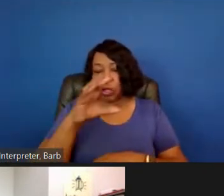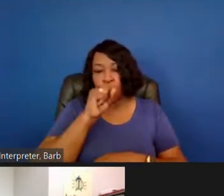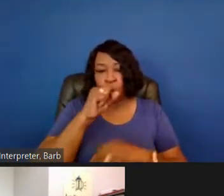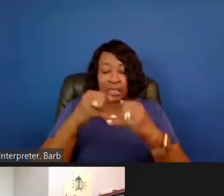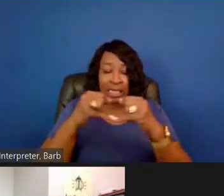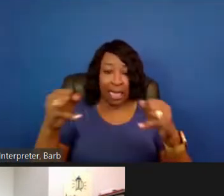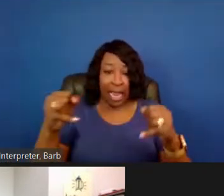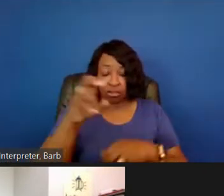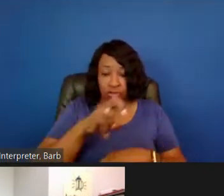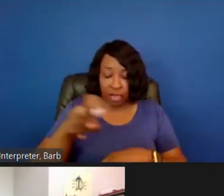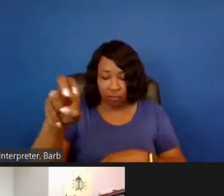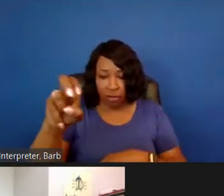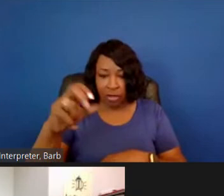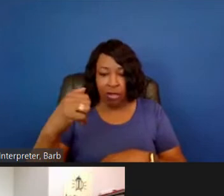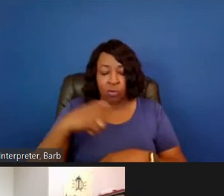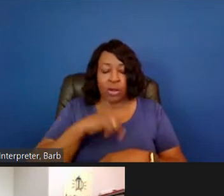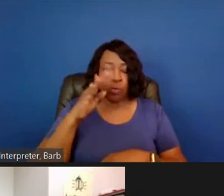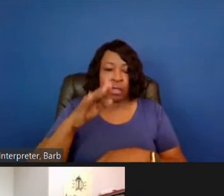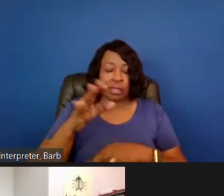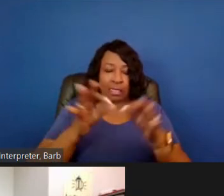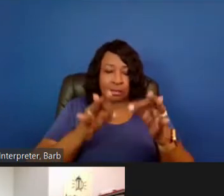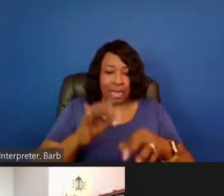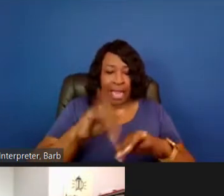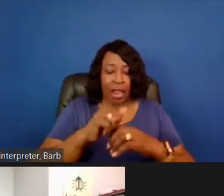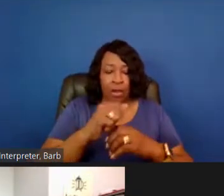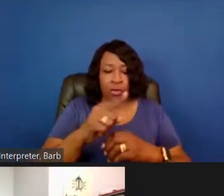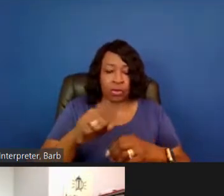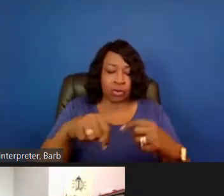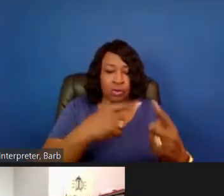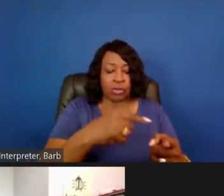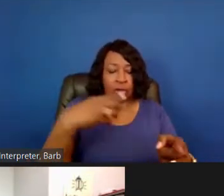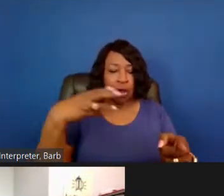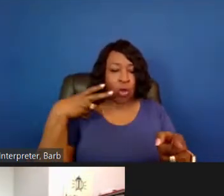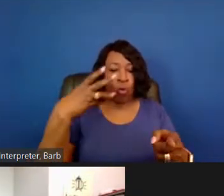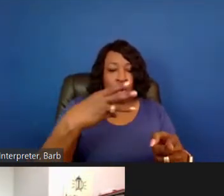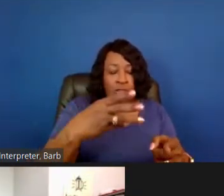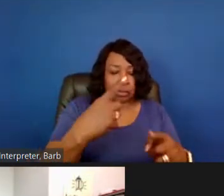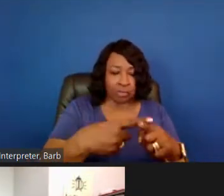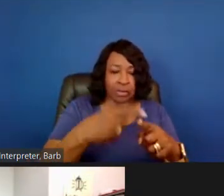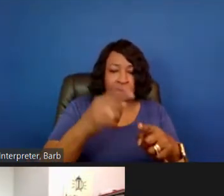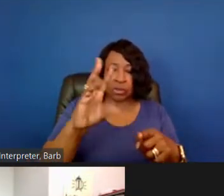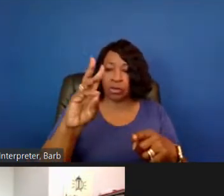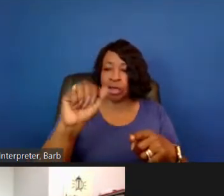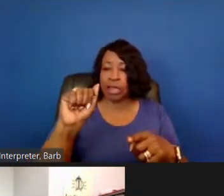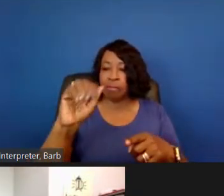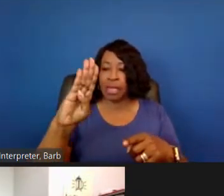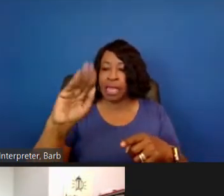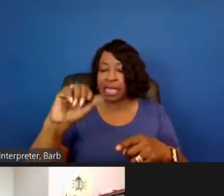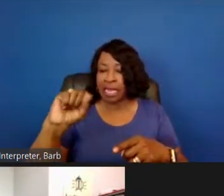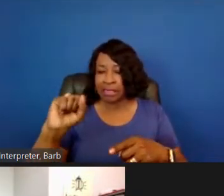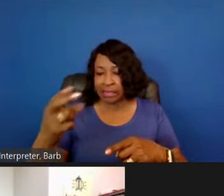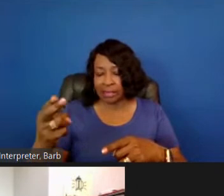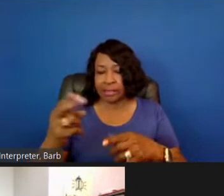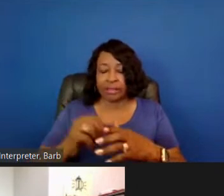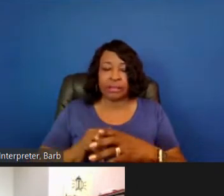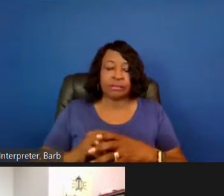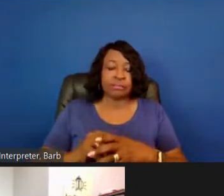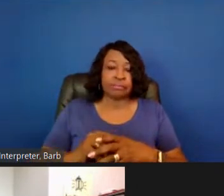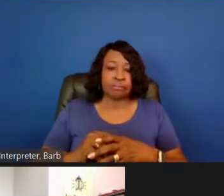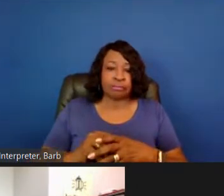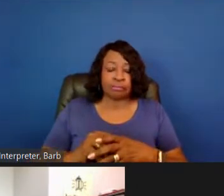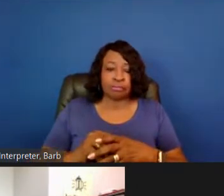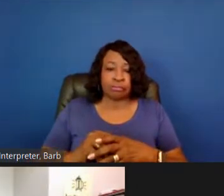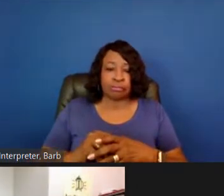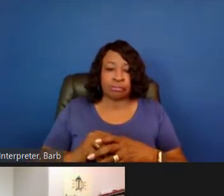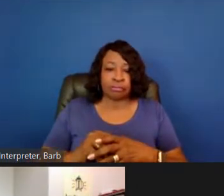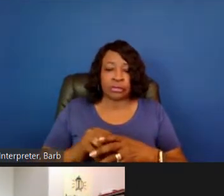you toward Washington Wabash, which is going to be easier to do through the South Mezzanine.